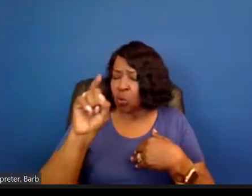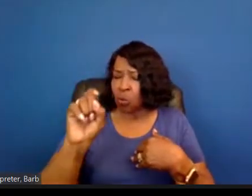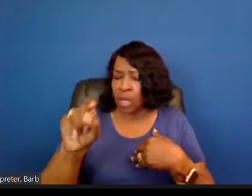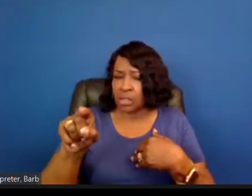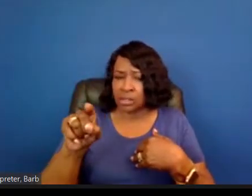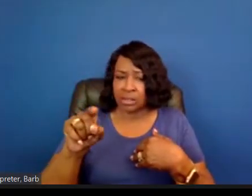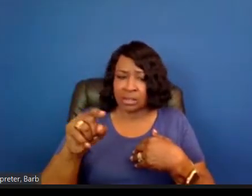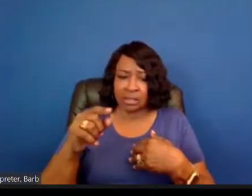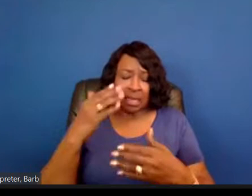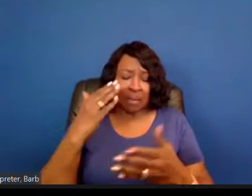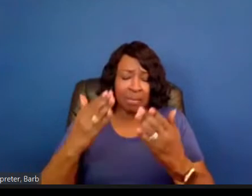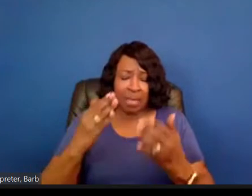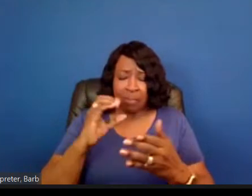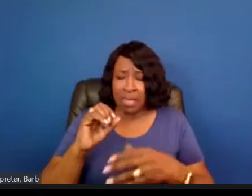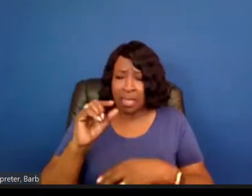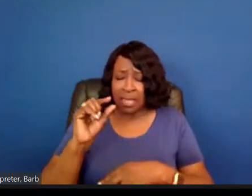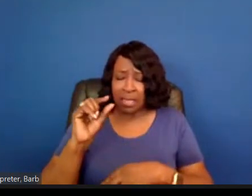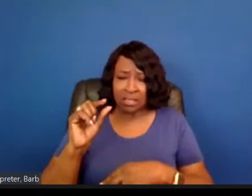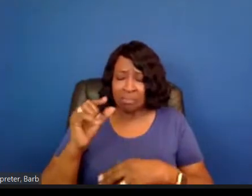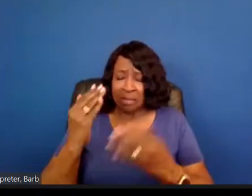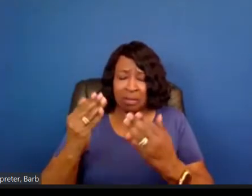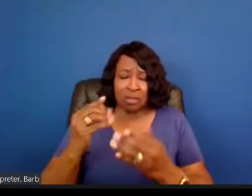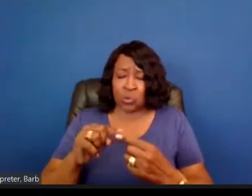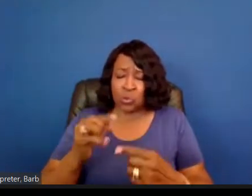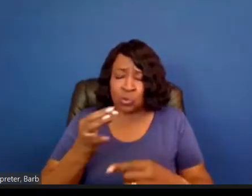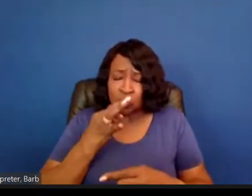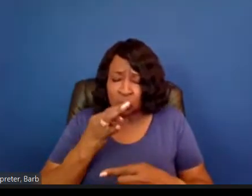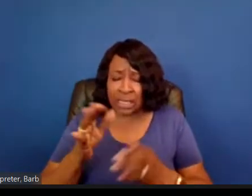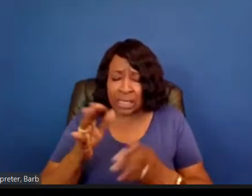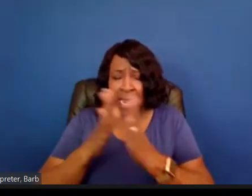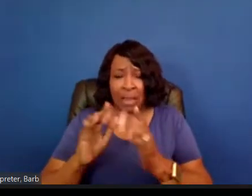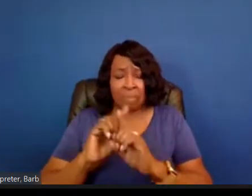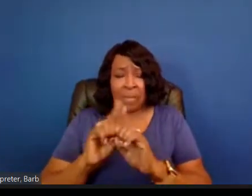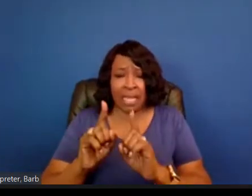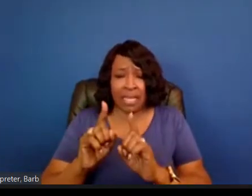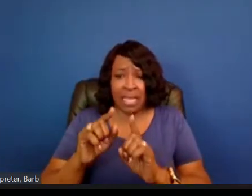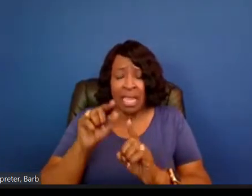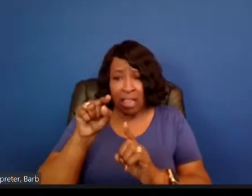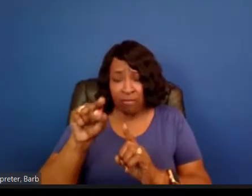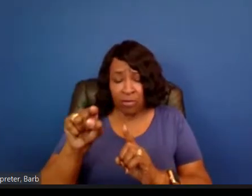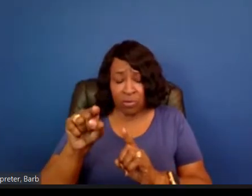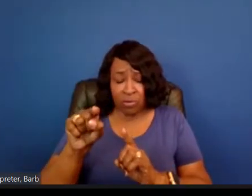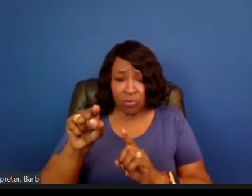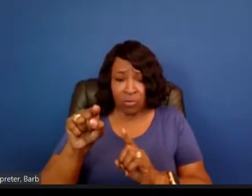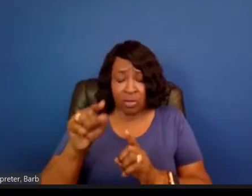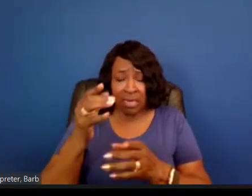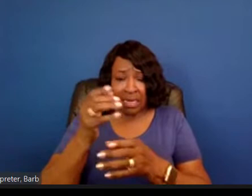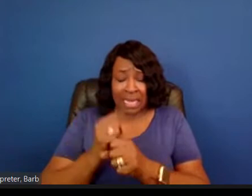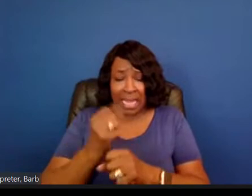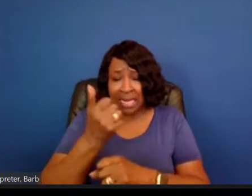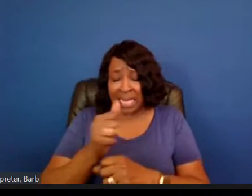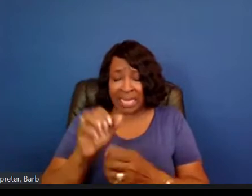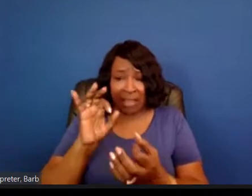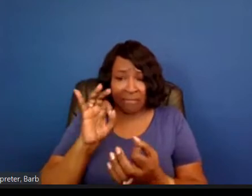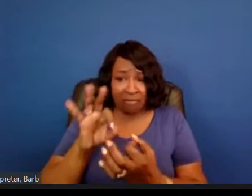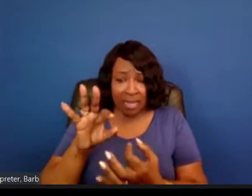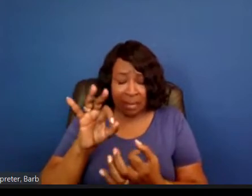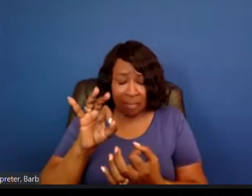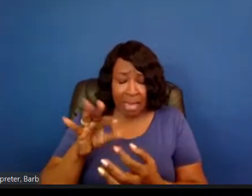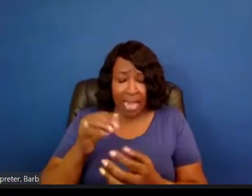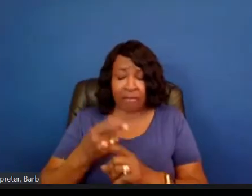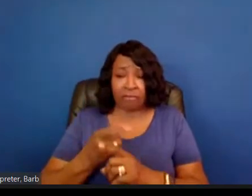it might be a little bit too soon maybe to ask, but have you gotten any feedback